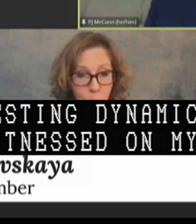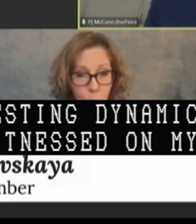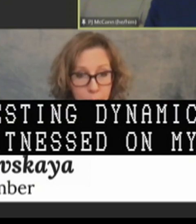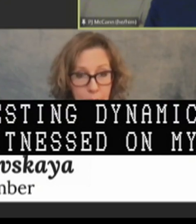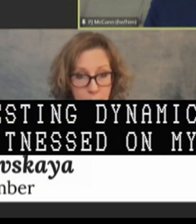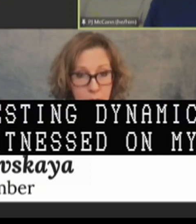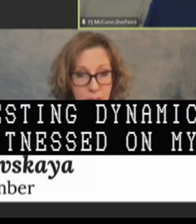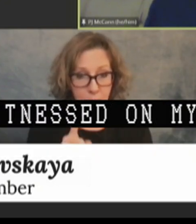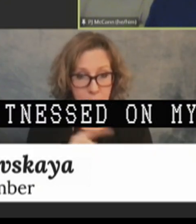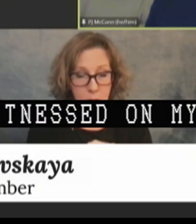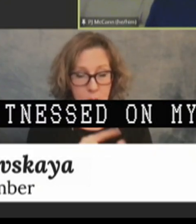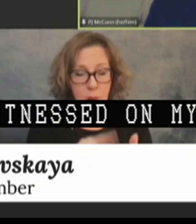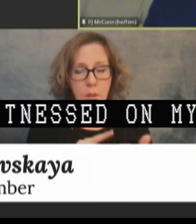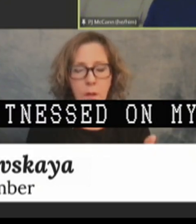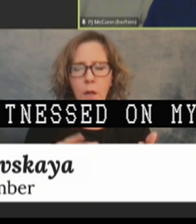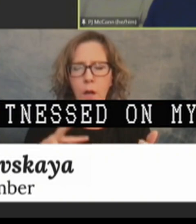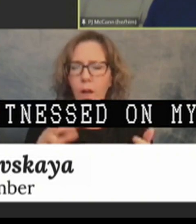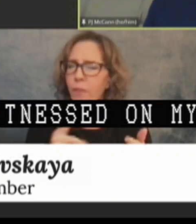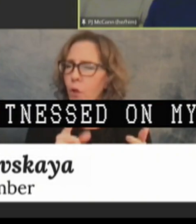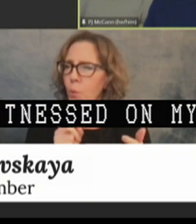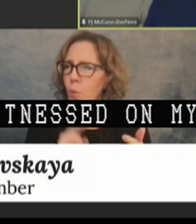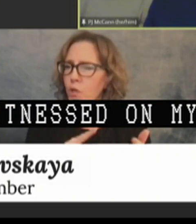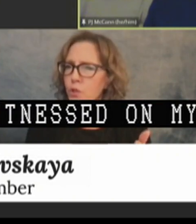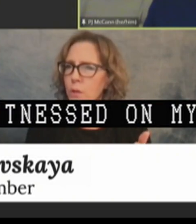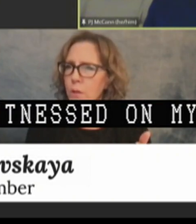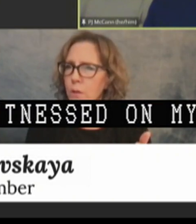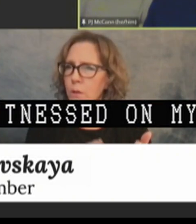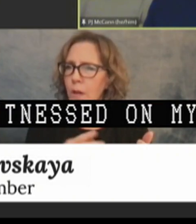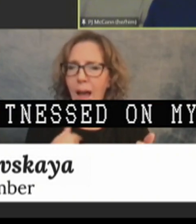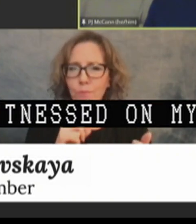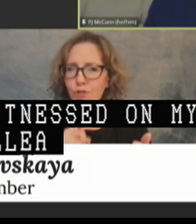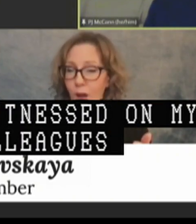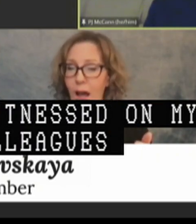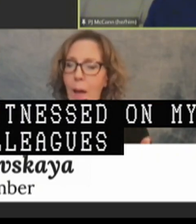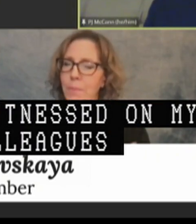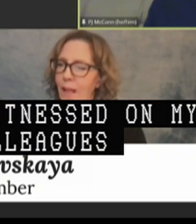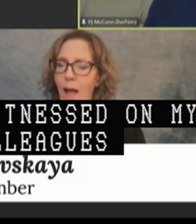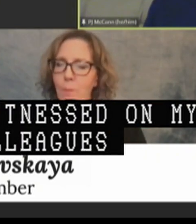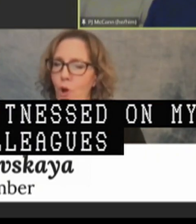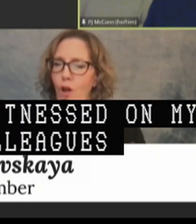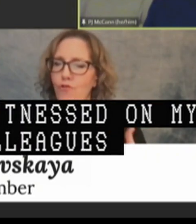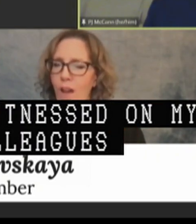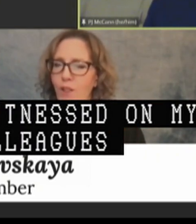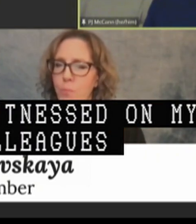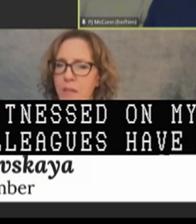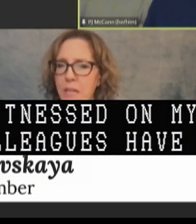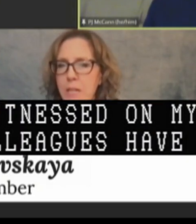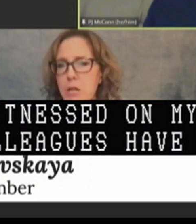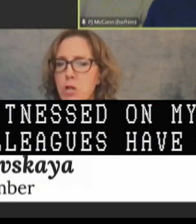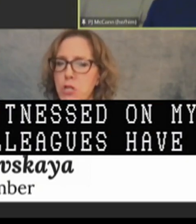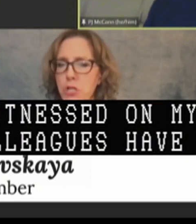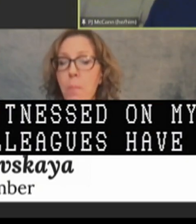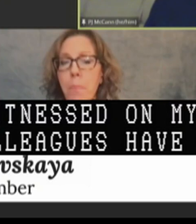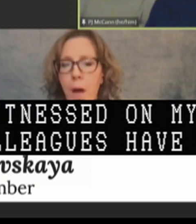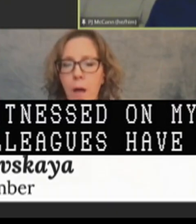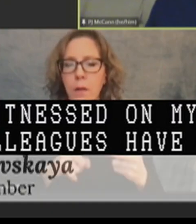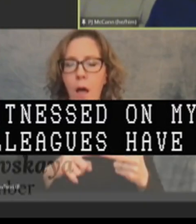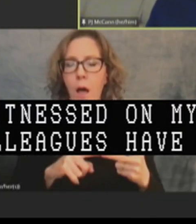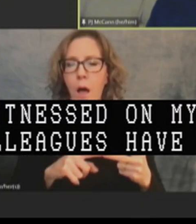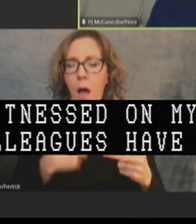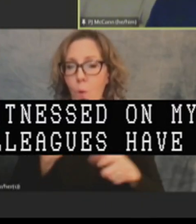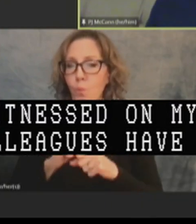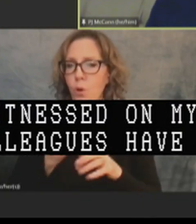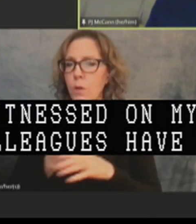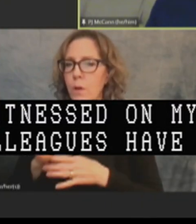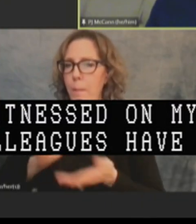one, I assure you, I'm not trying to be a wise guy here, but as I said, I'm in the medical field, but I noticed that